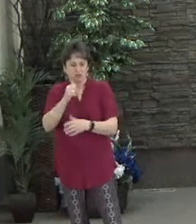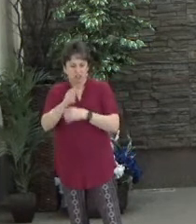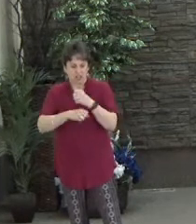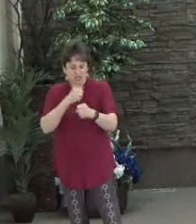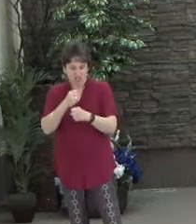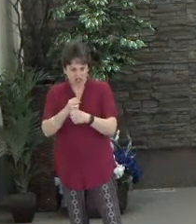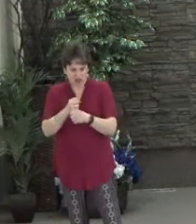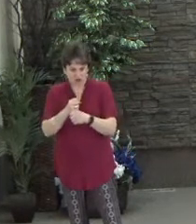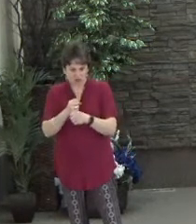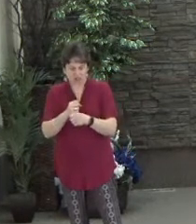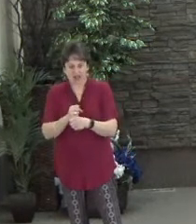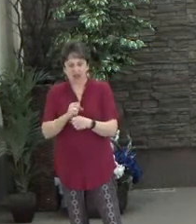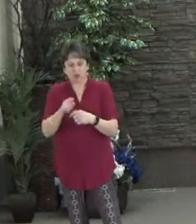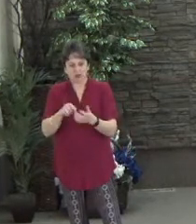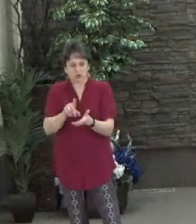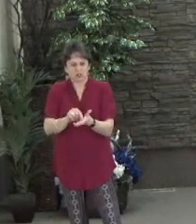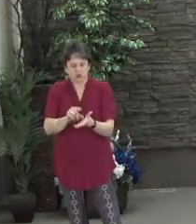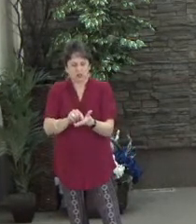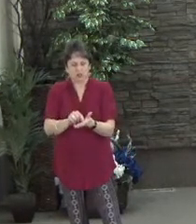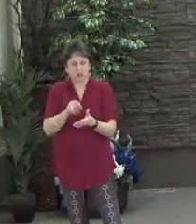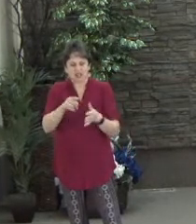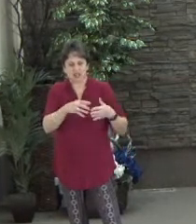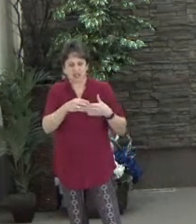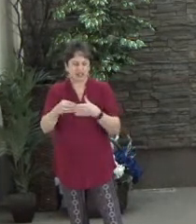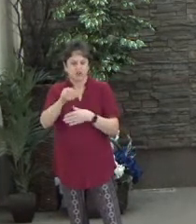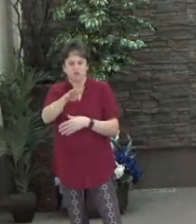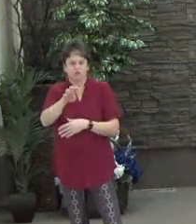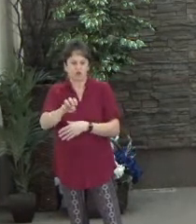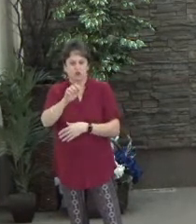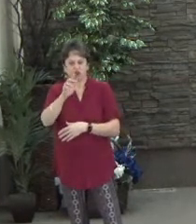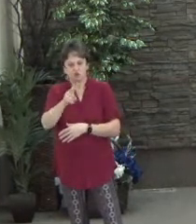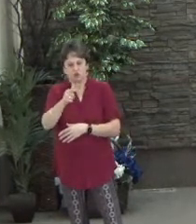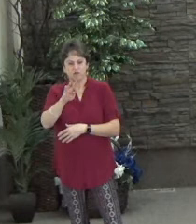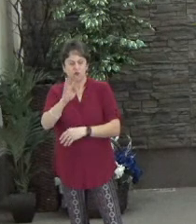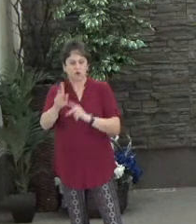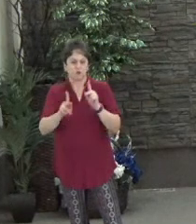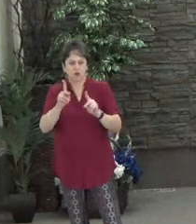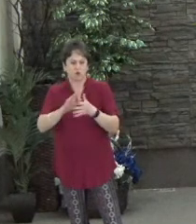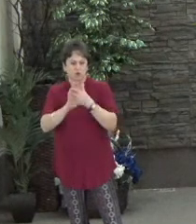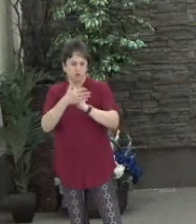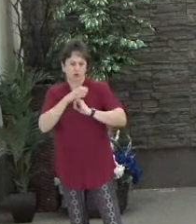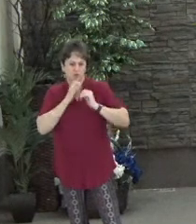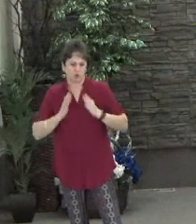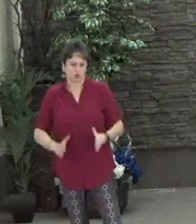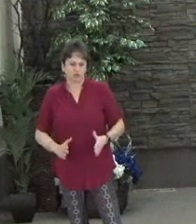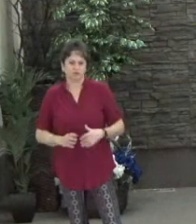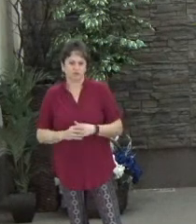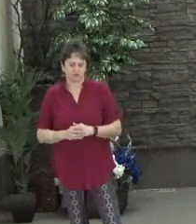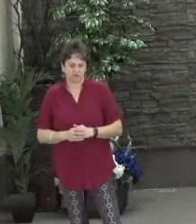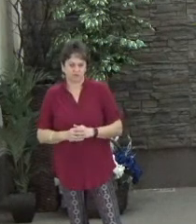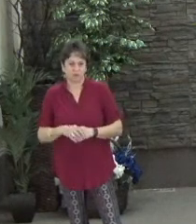as at the date of publication, he had led 424 people to Jesus.